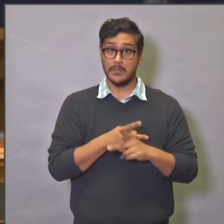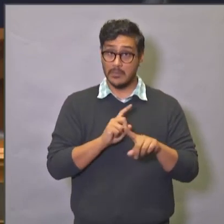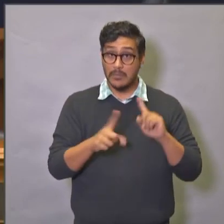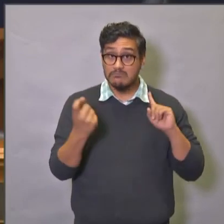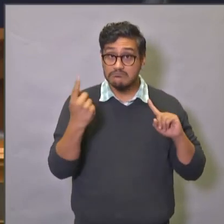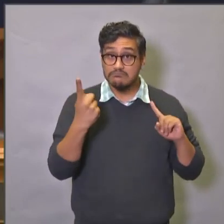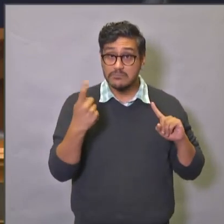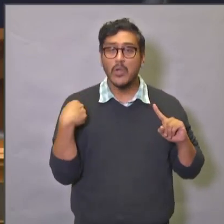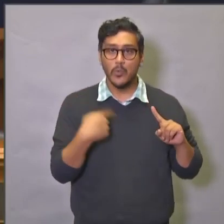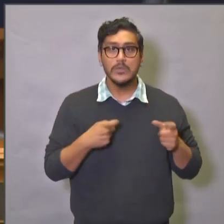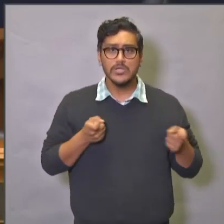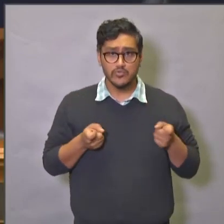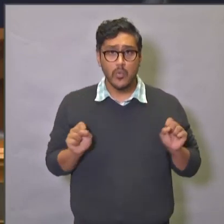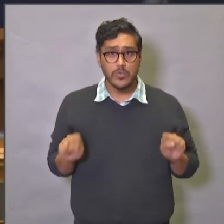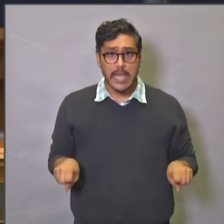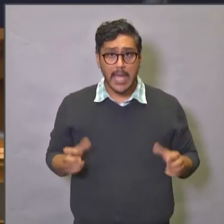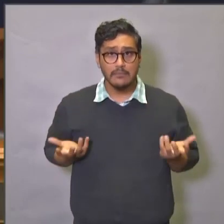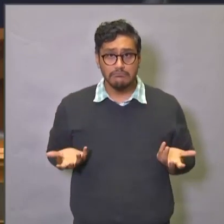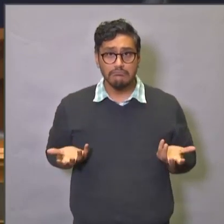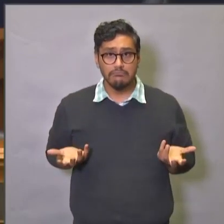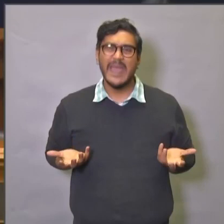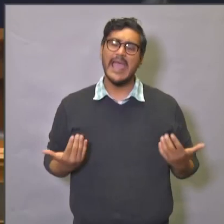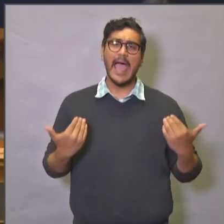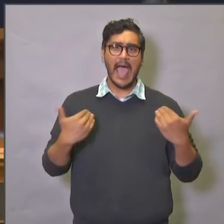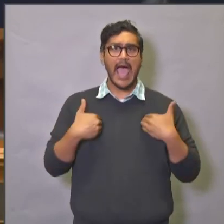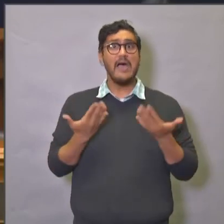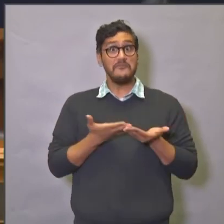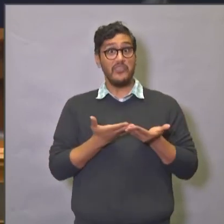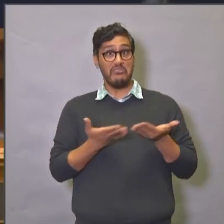here, and that there are steps that we can take and that